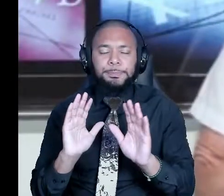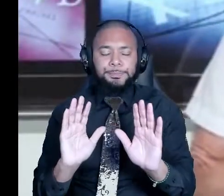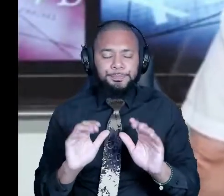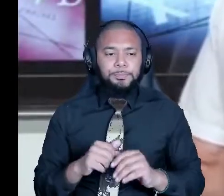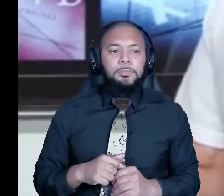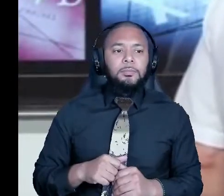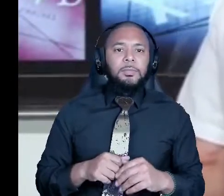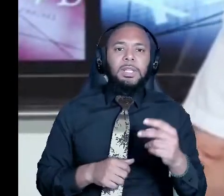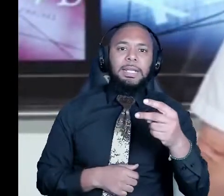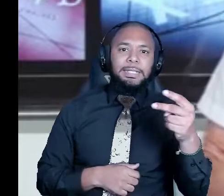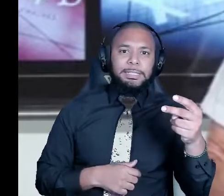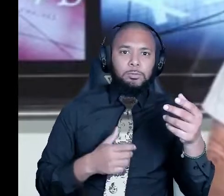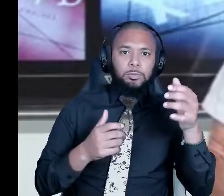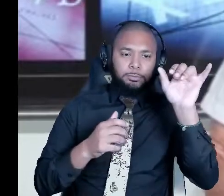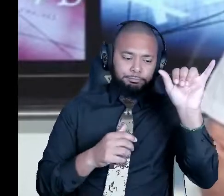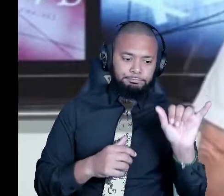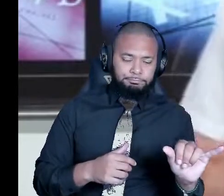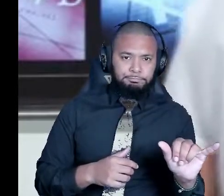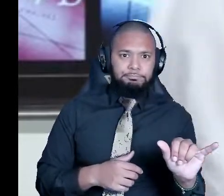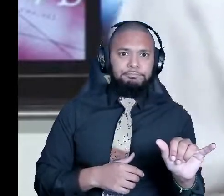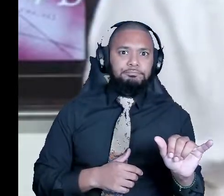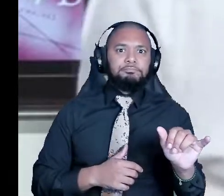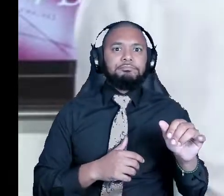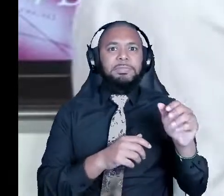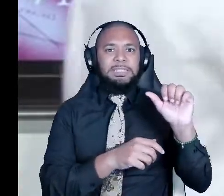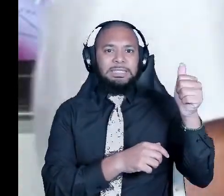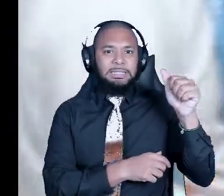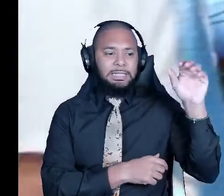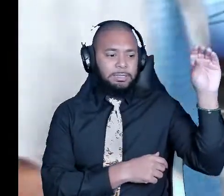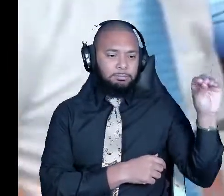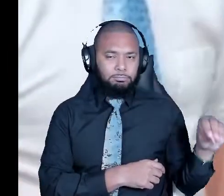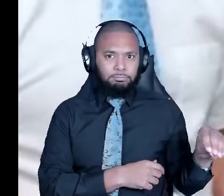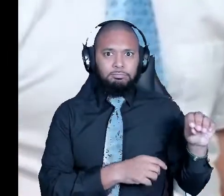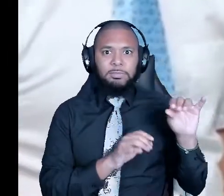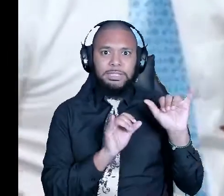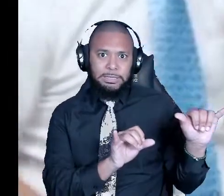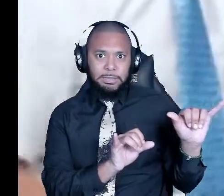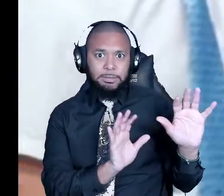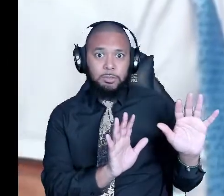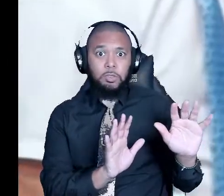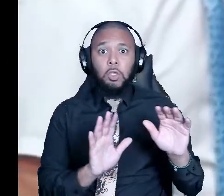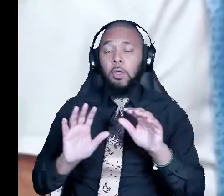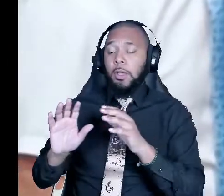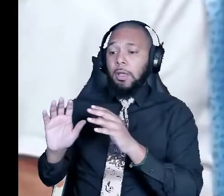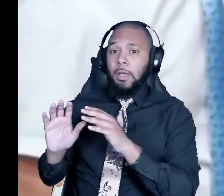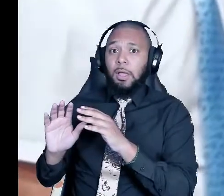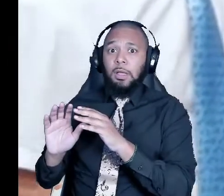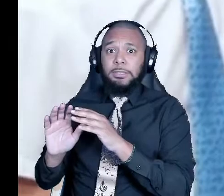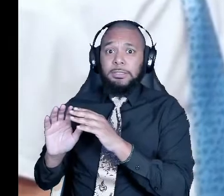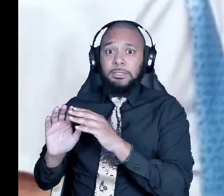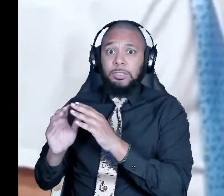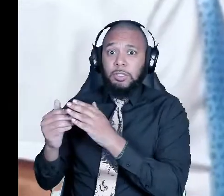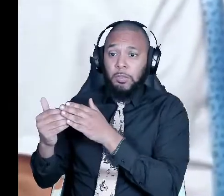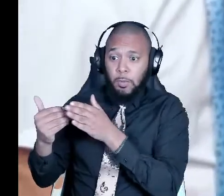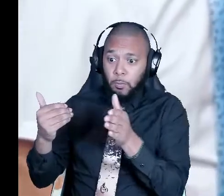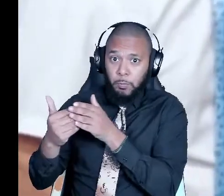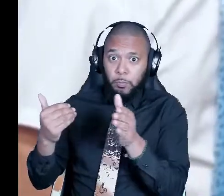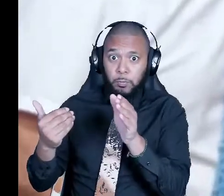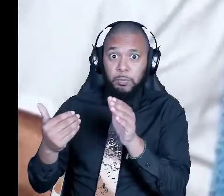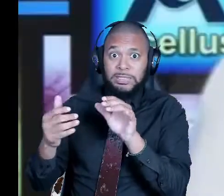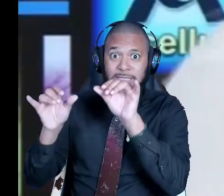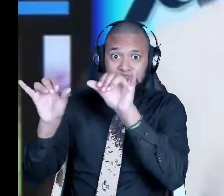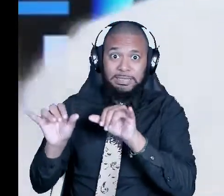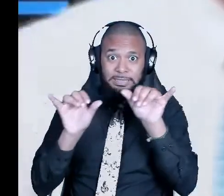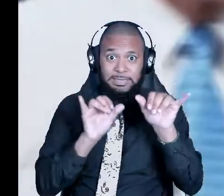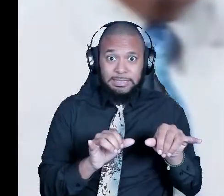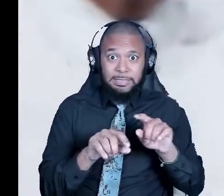still there, and the 10 is still there. Everything in this equation is the same. It's just we've lifted out y and